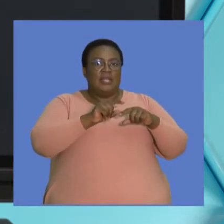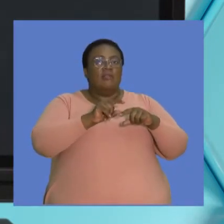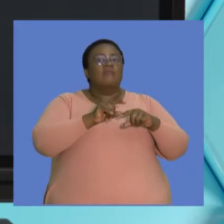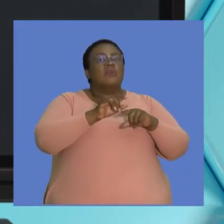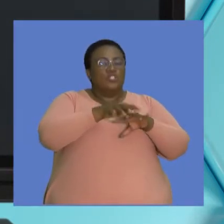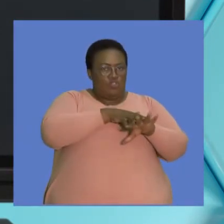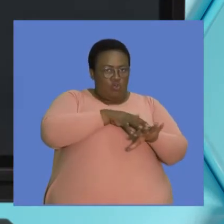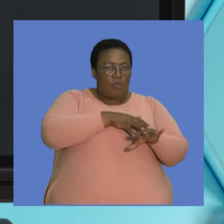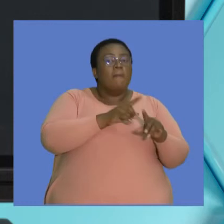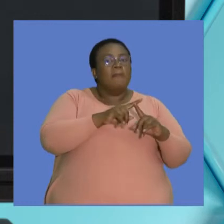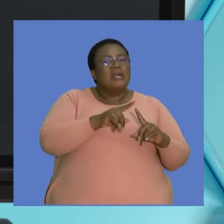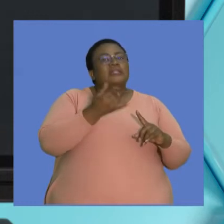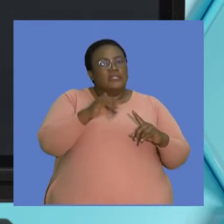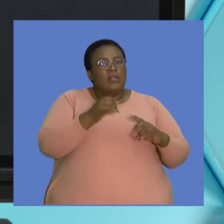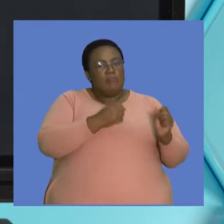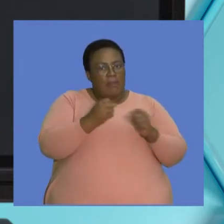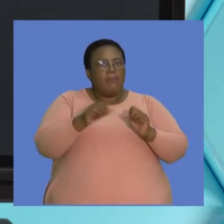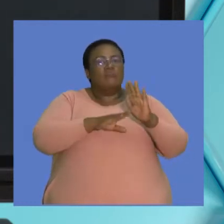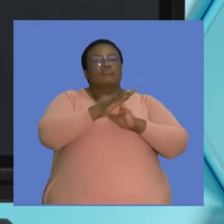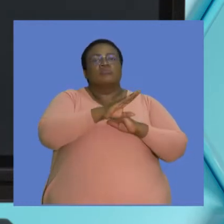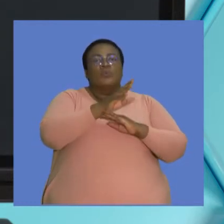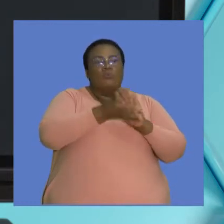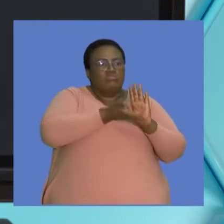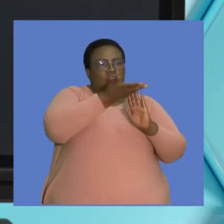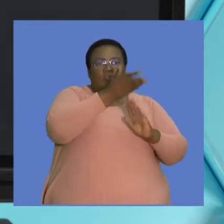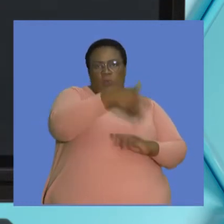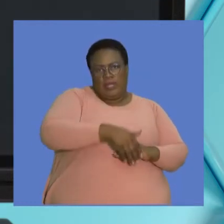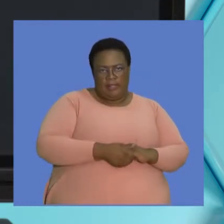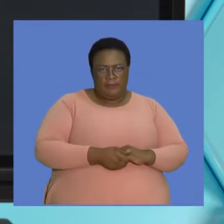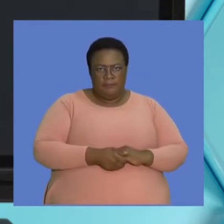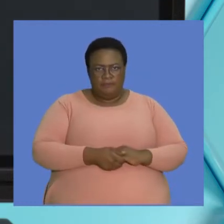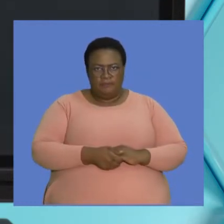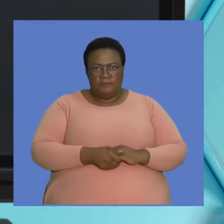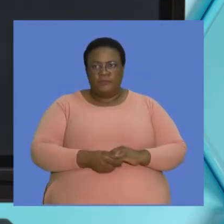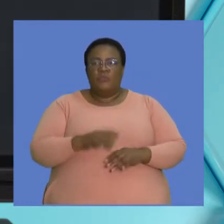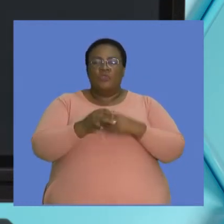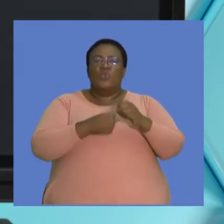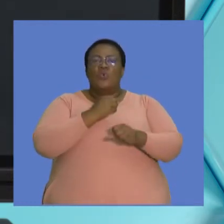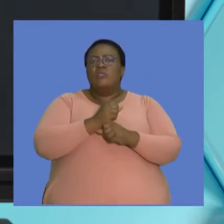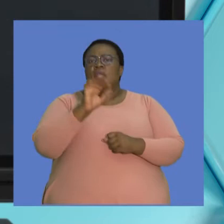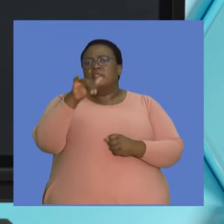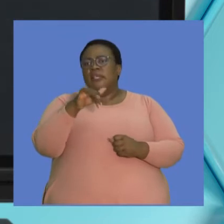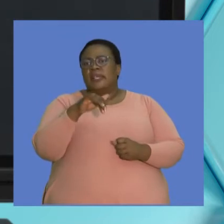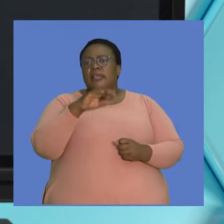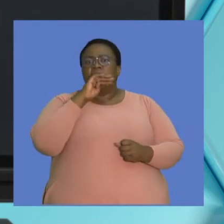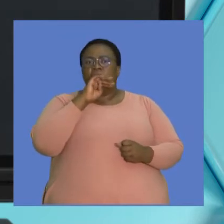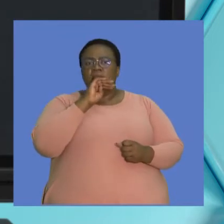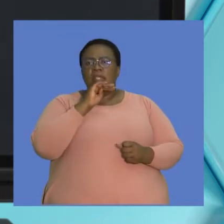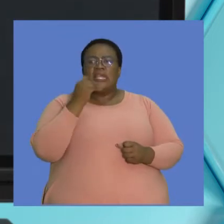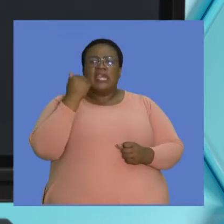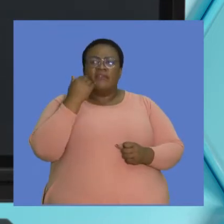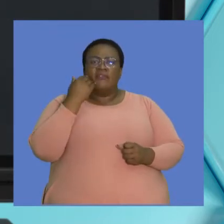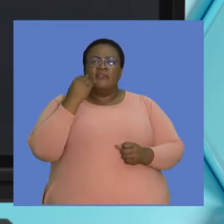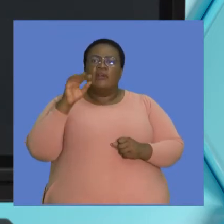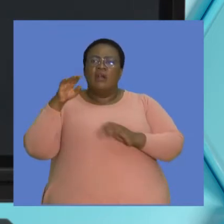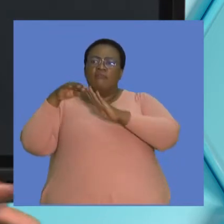slower, though they are still increasing. So that's one dilemma that you need to be thinking about. That next year, it doesn't mean that if our